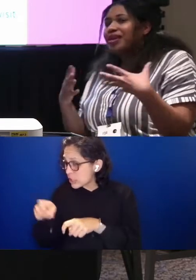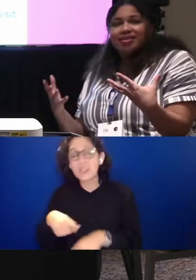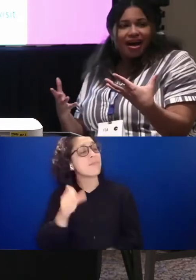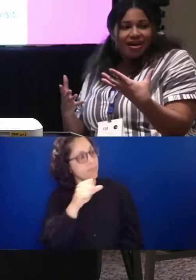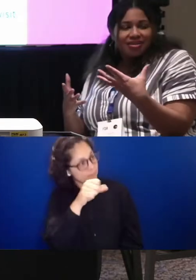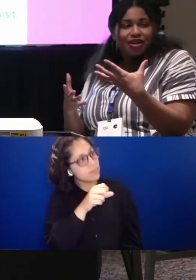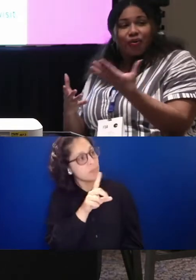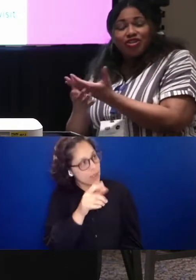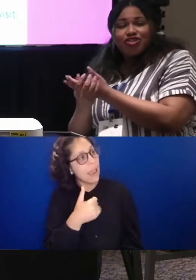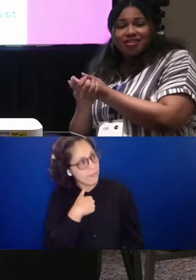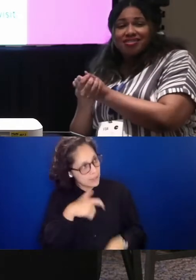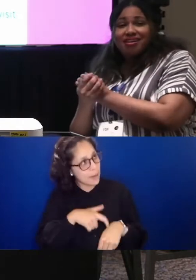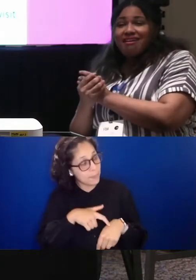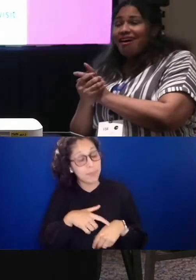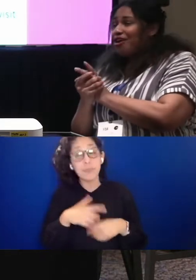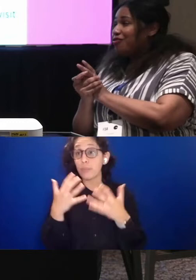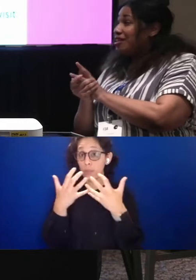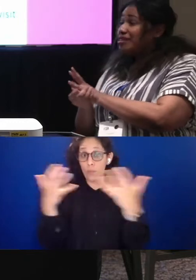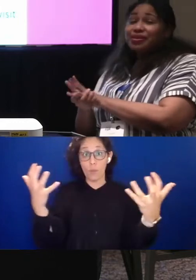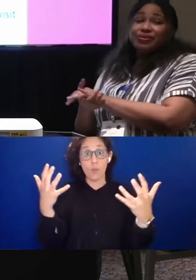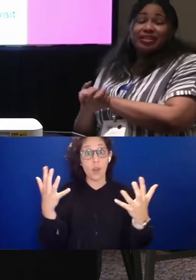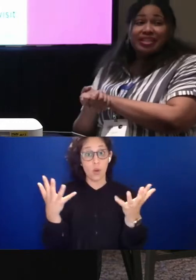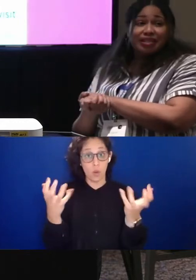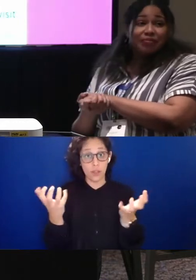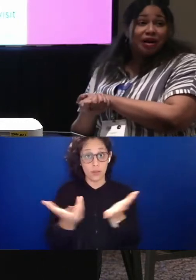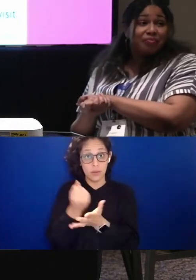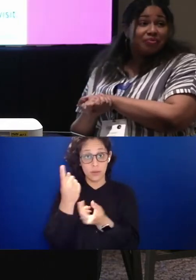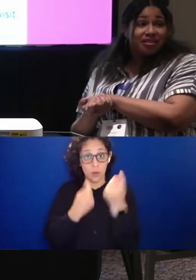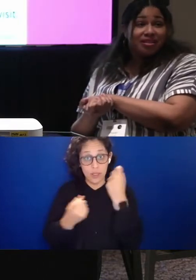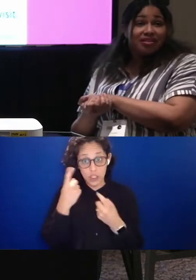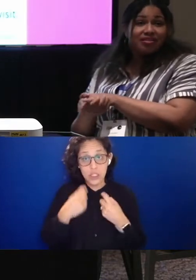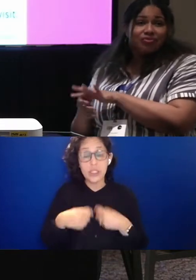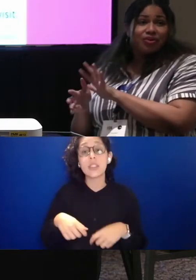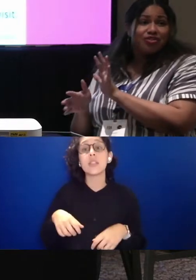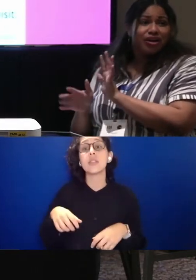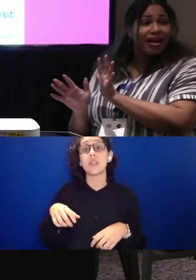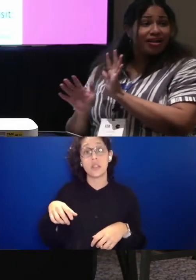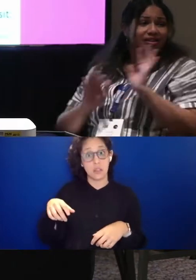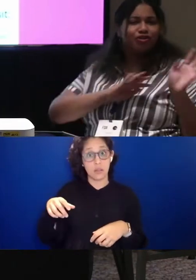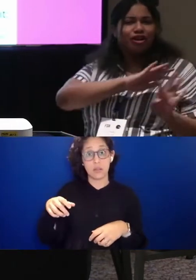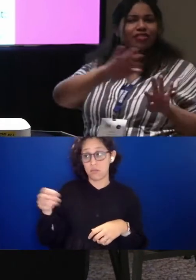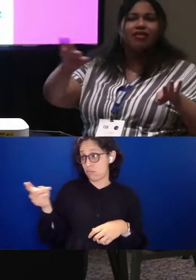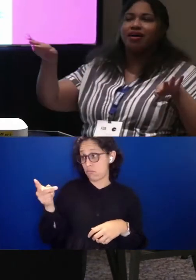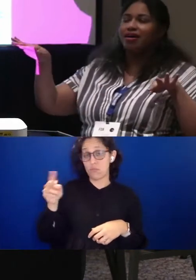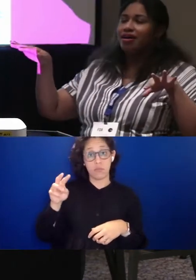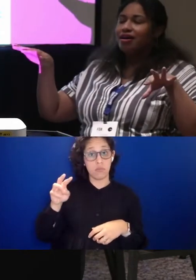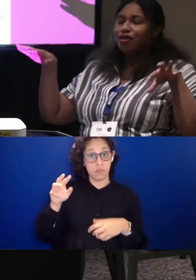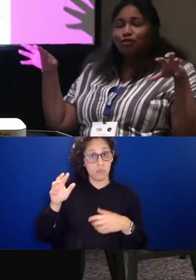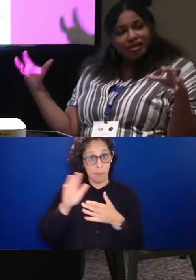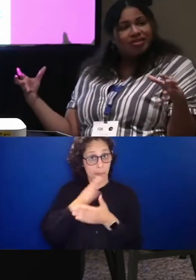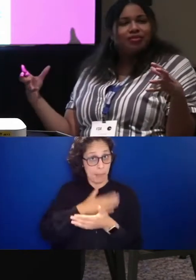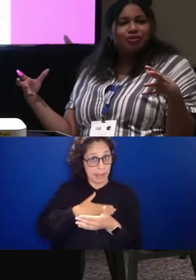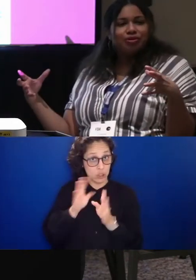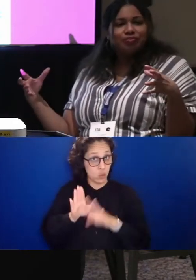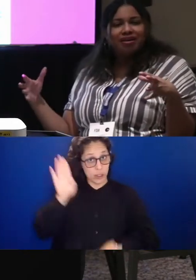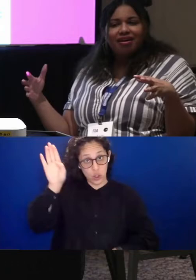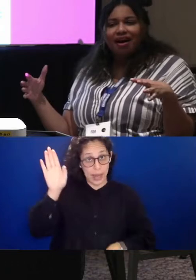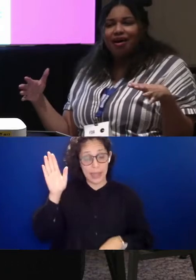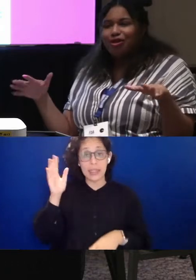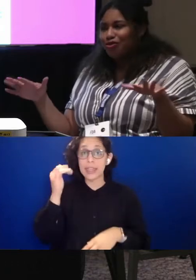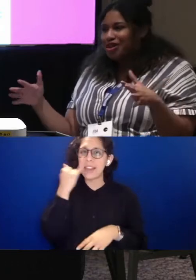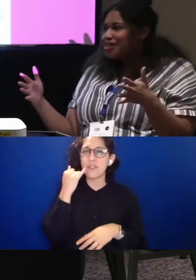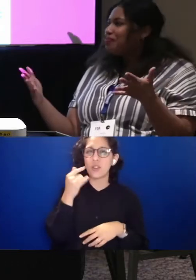if anyone would like to ask any questions of Adil or Liam, please raise your hand if you're in the 3D